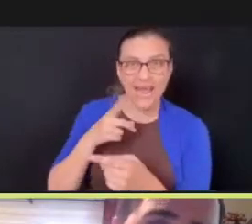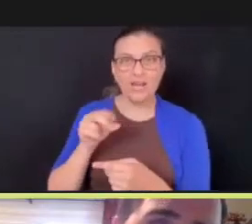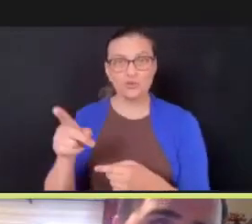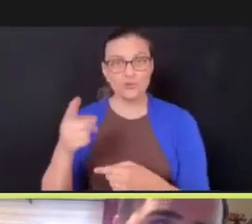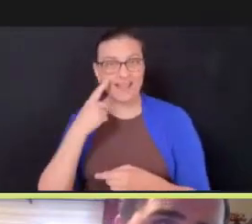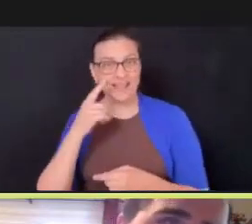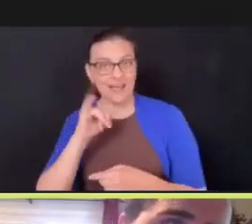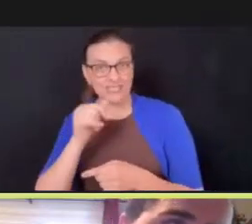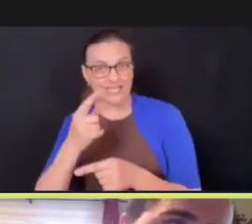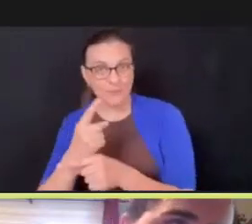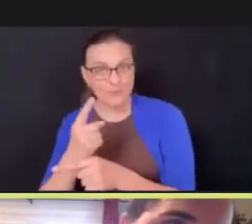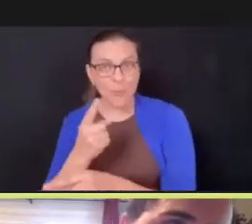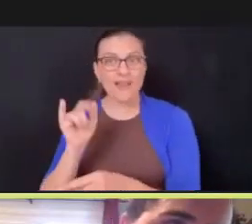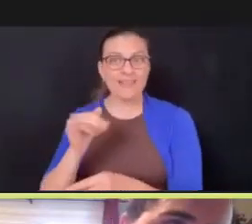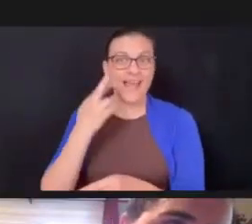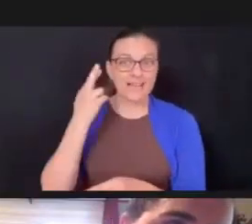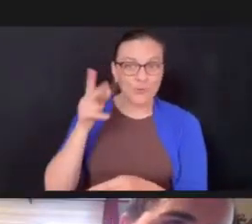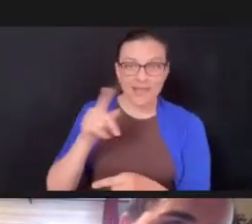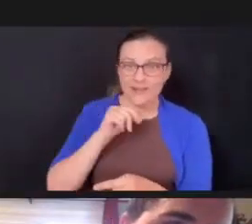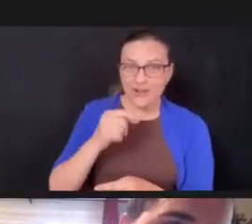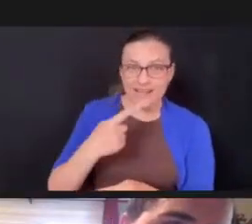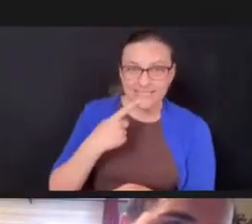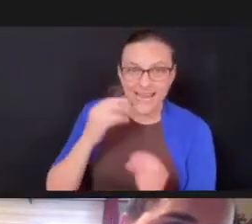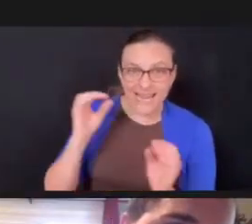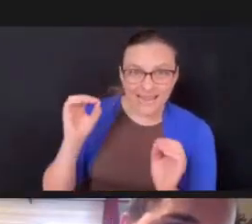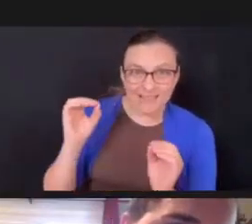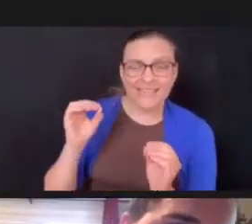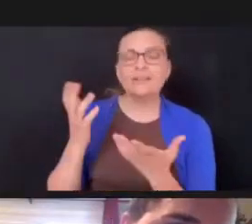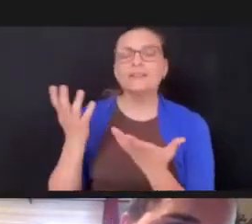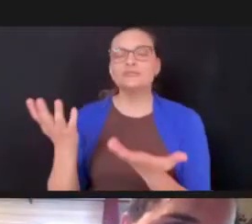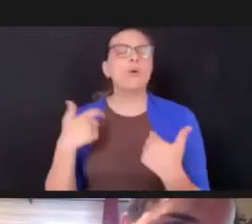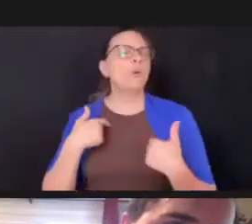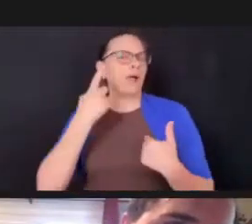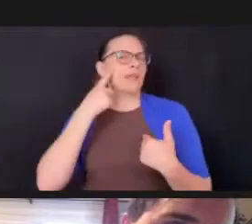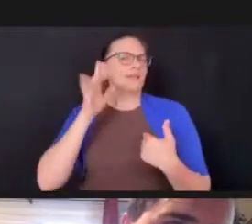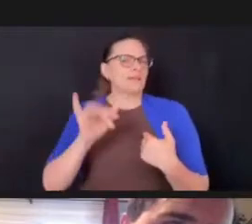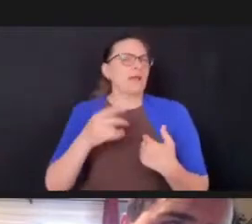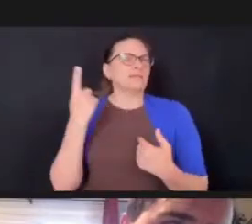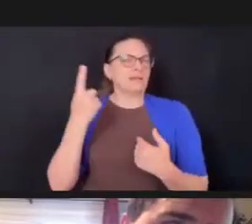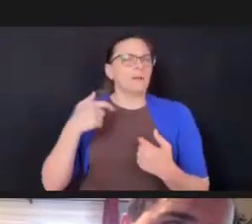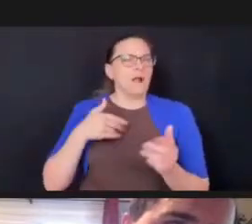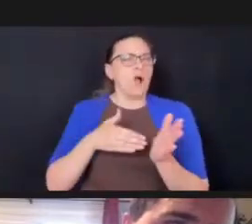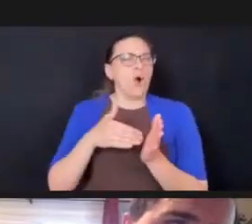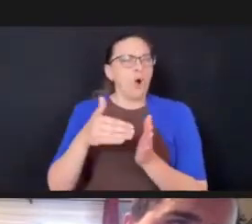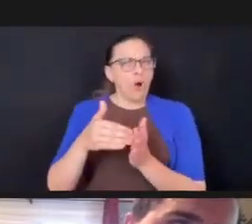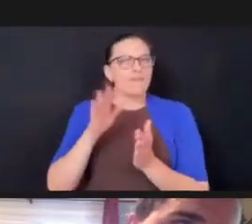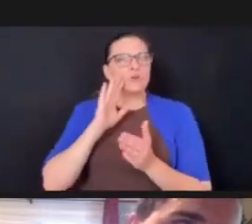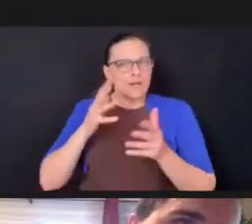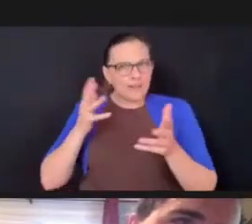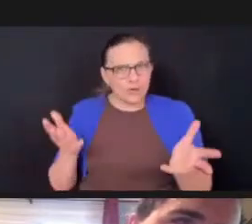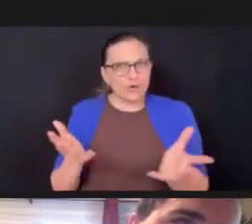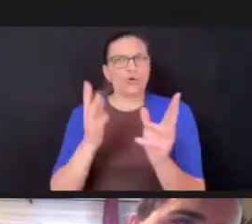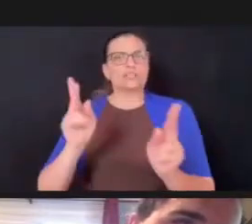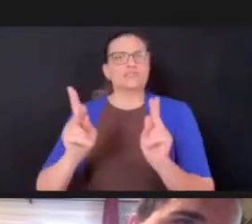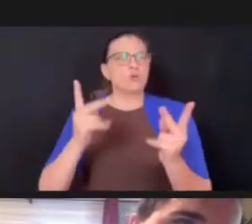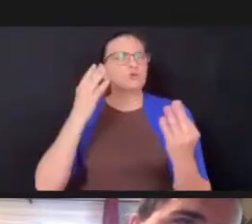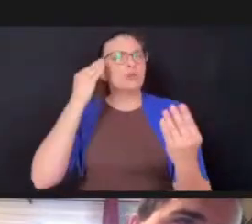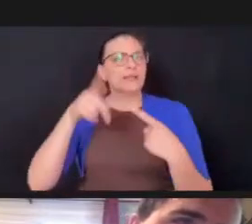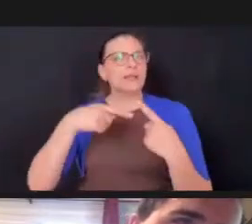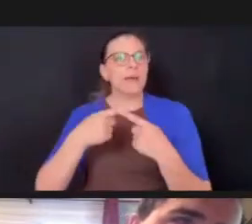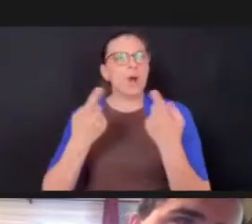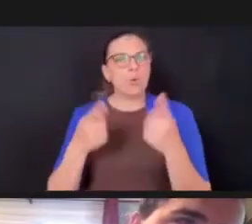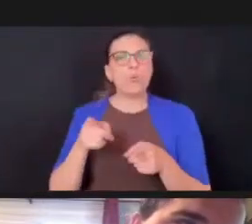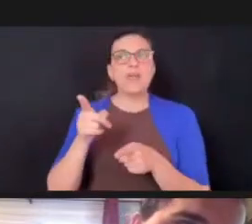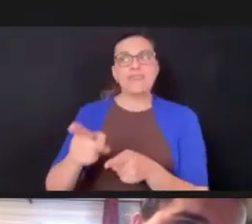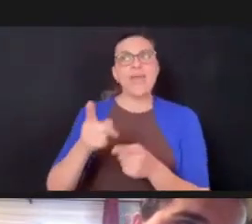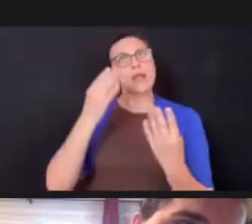that's why they're not saying anything? So I think that's something that I often encourage folks to think about when they're making